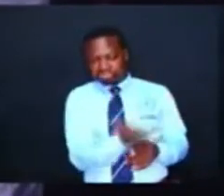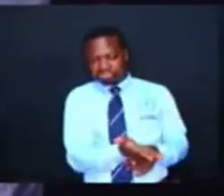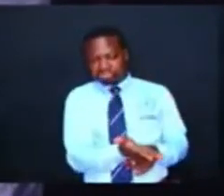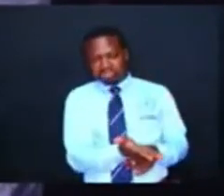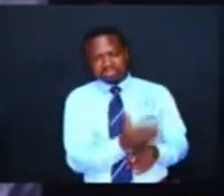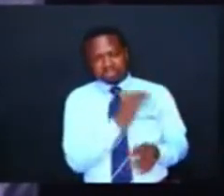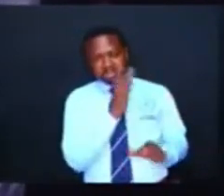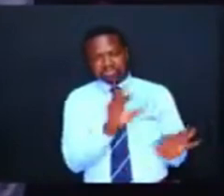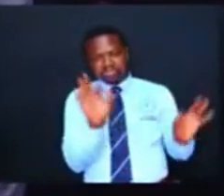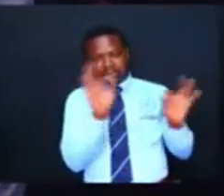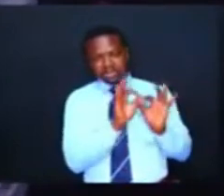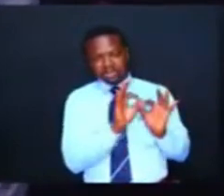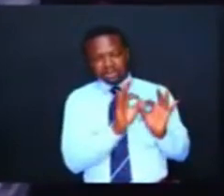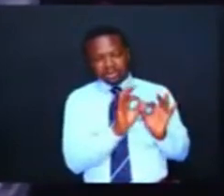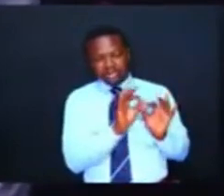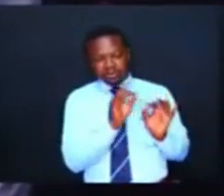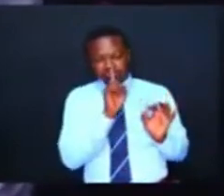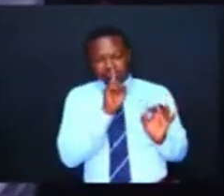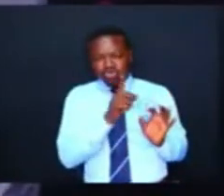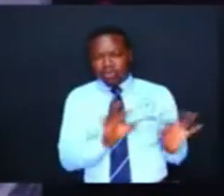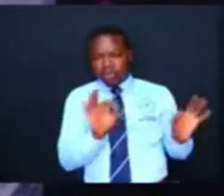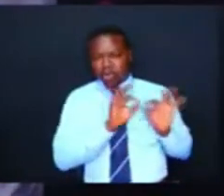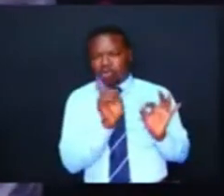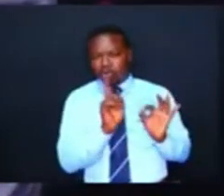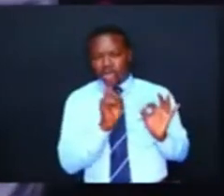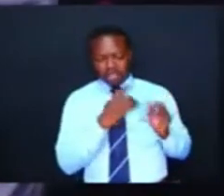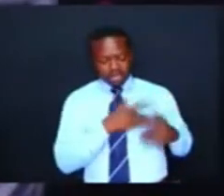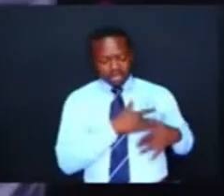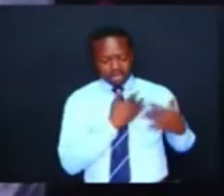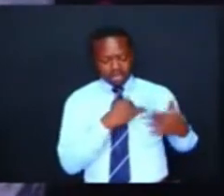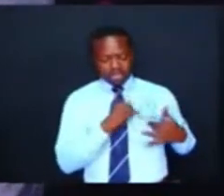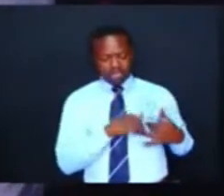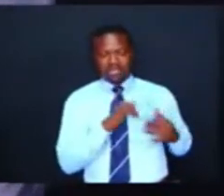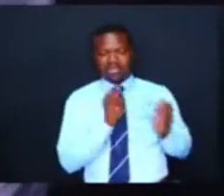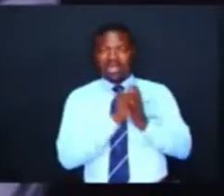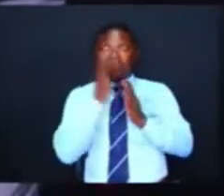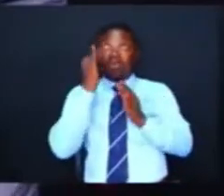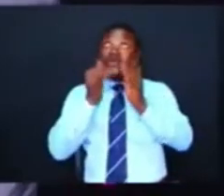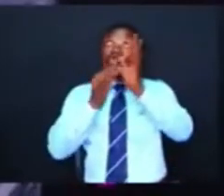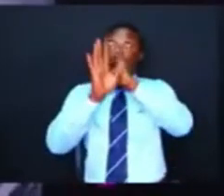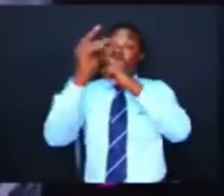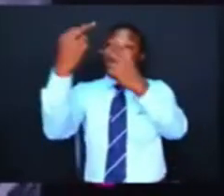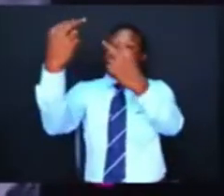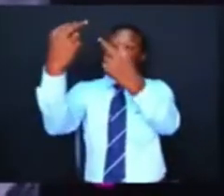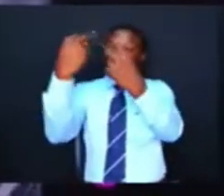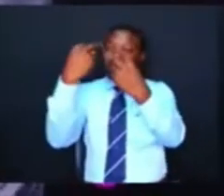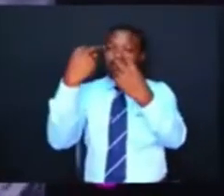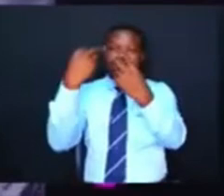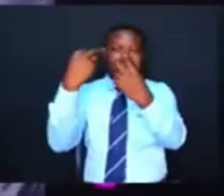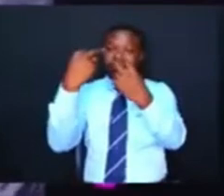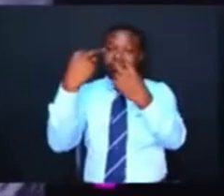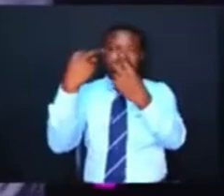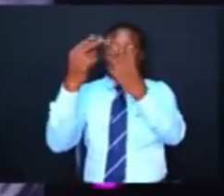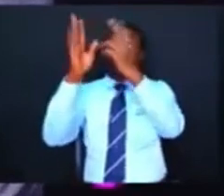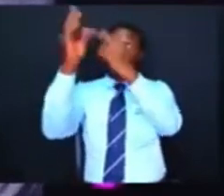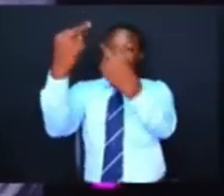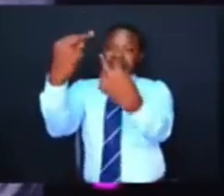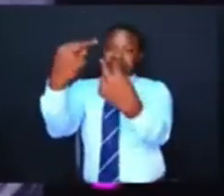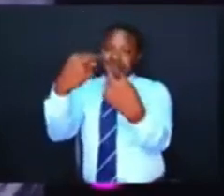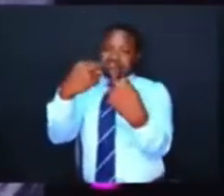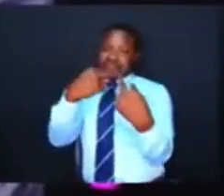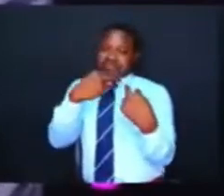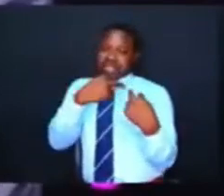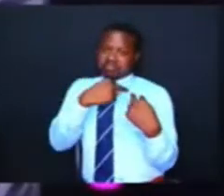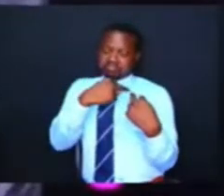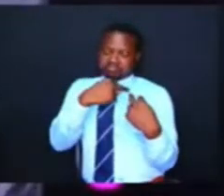heart, and that is where God always views. To bit me said down for no wash na tadia kama nanso na kuma and a chresse de